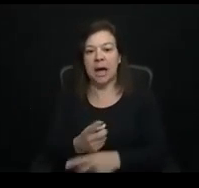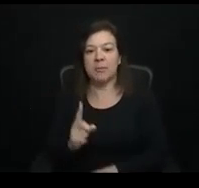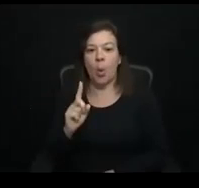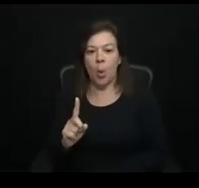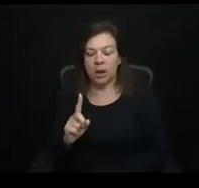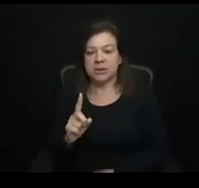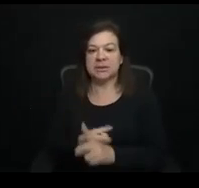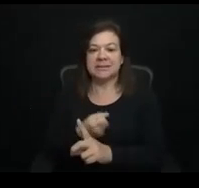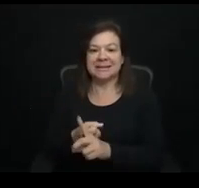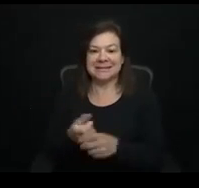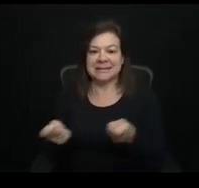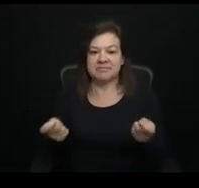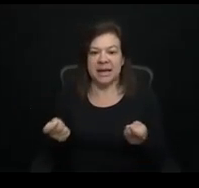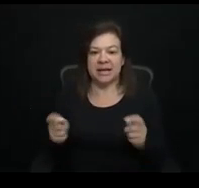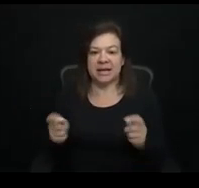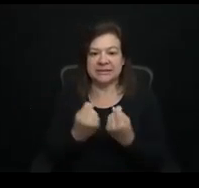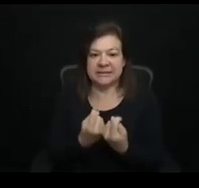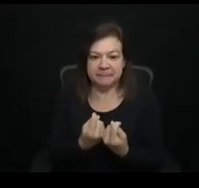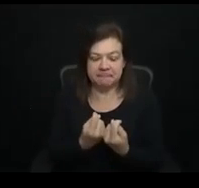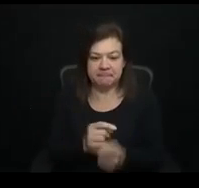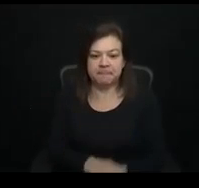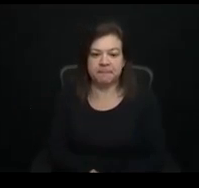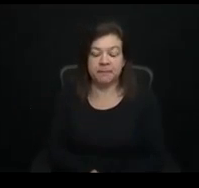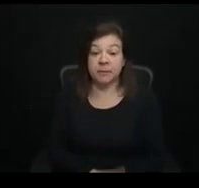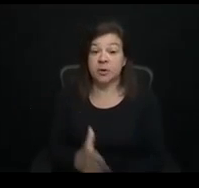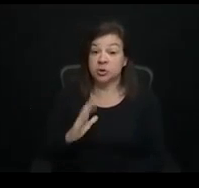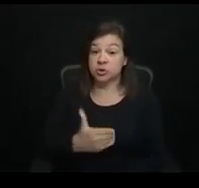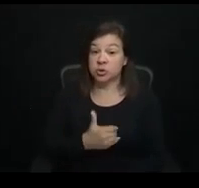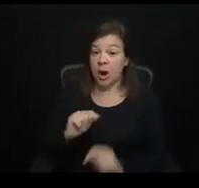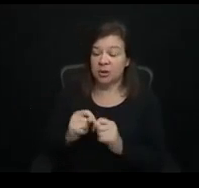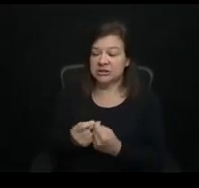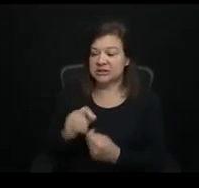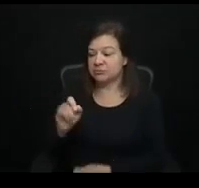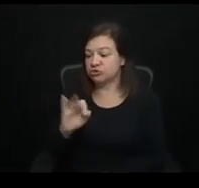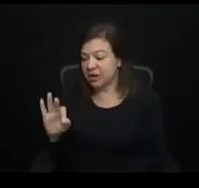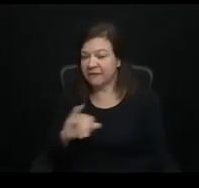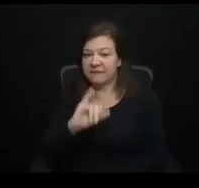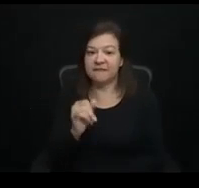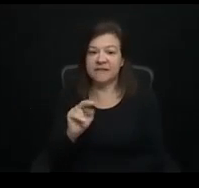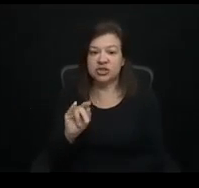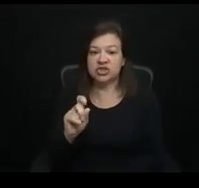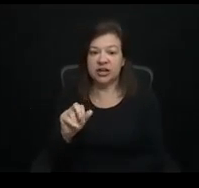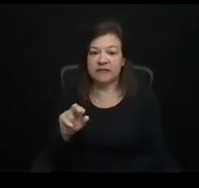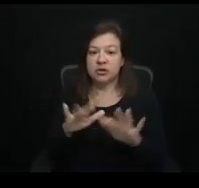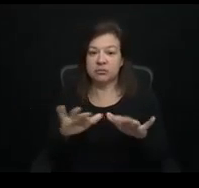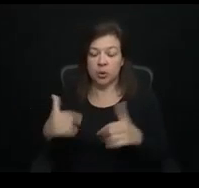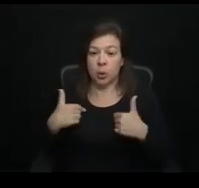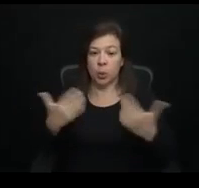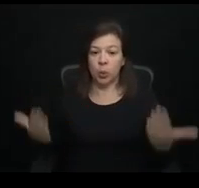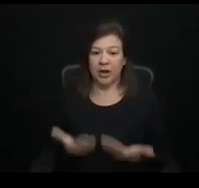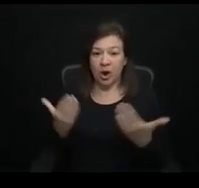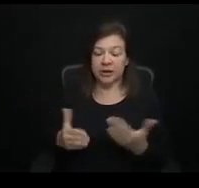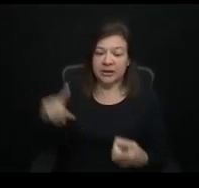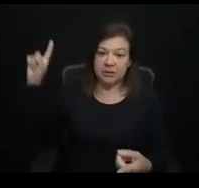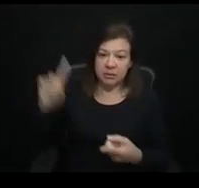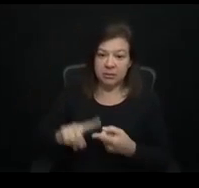us. So right now, our team with Jeff, Jennifer, and everyone else, we will be here through